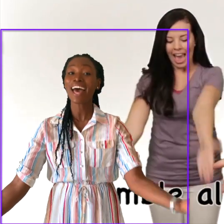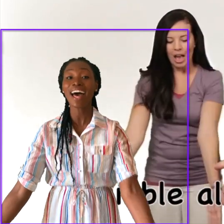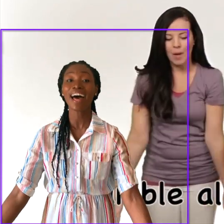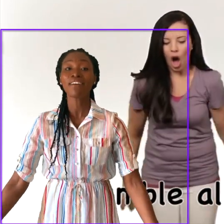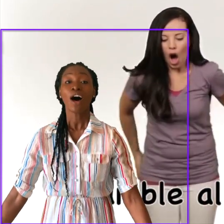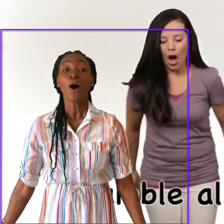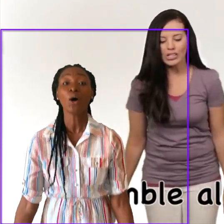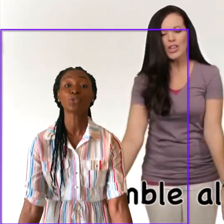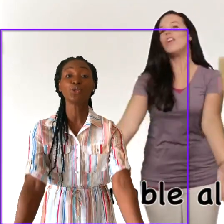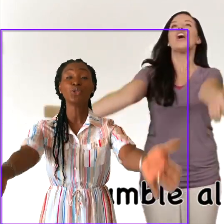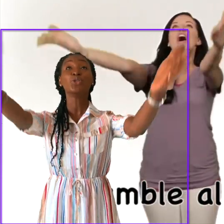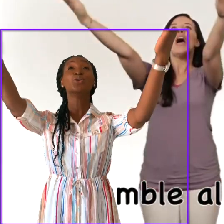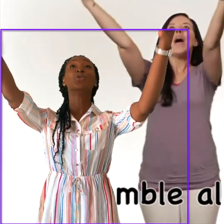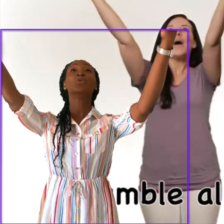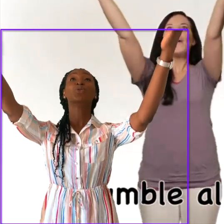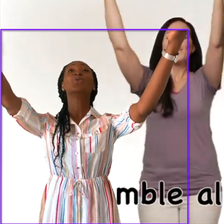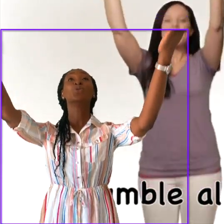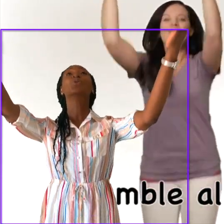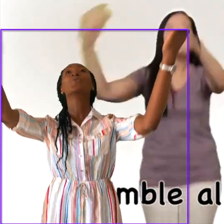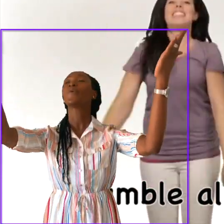I am, all to you.